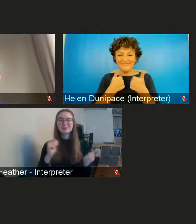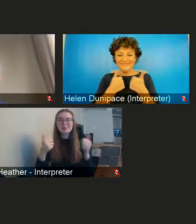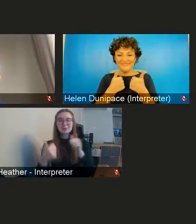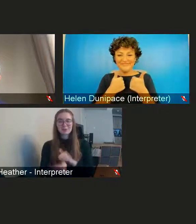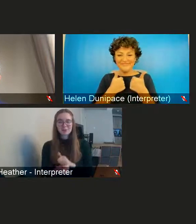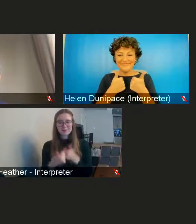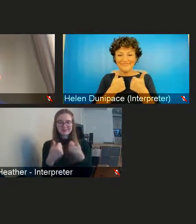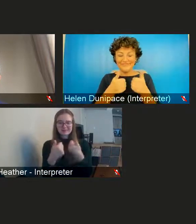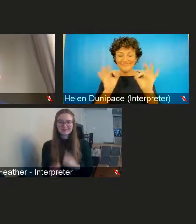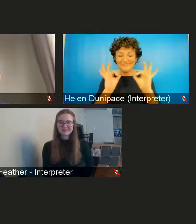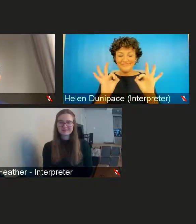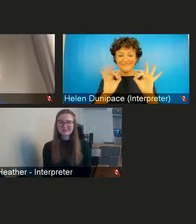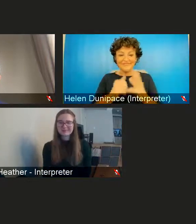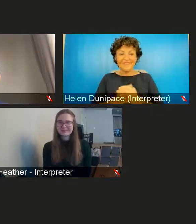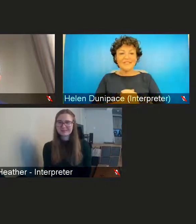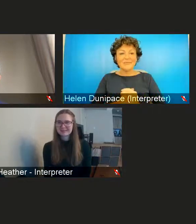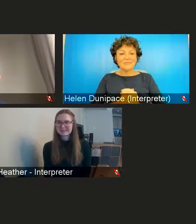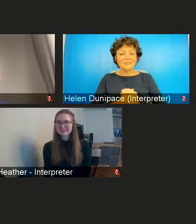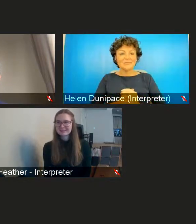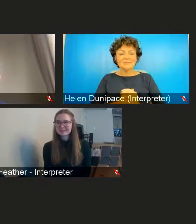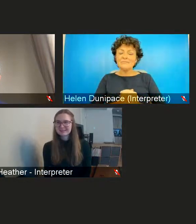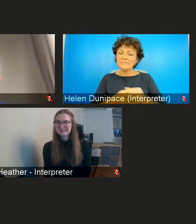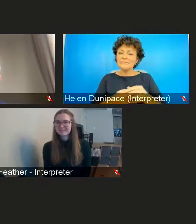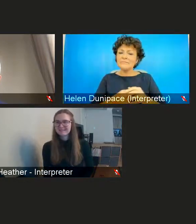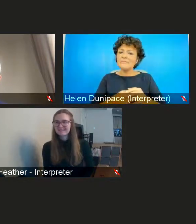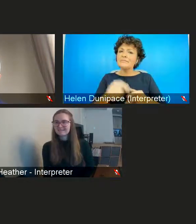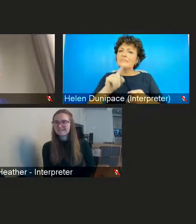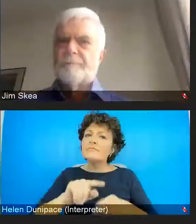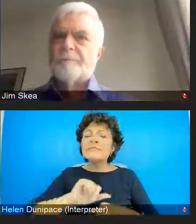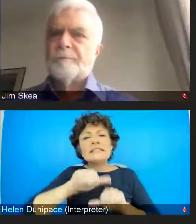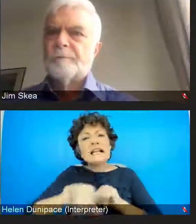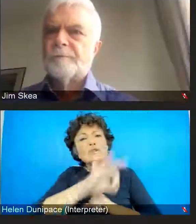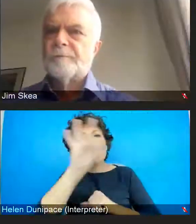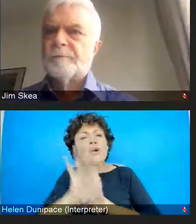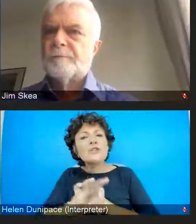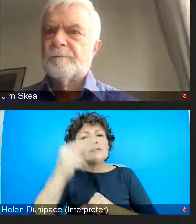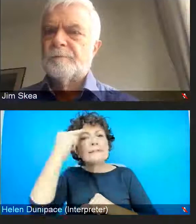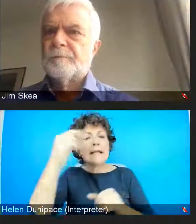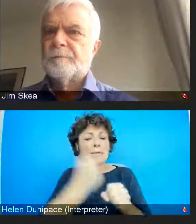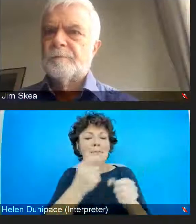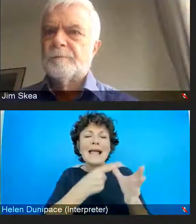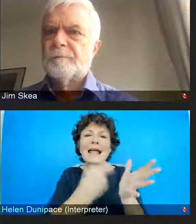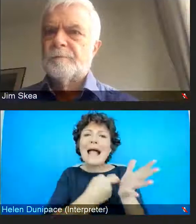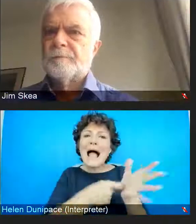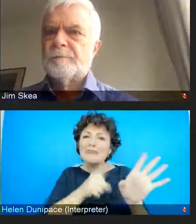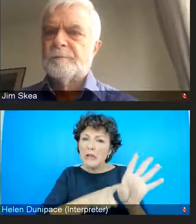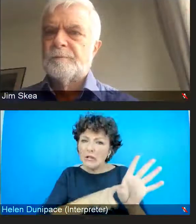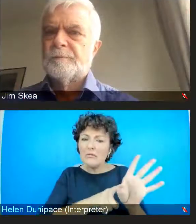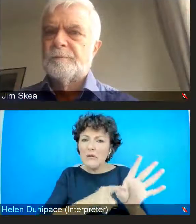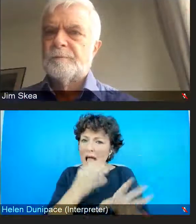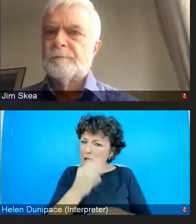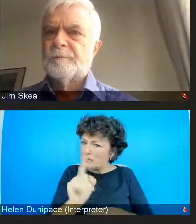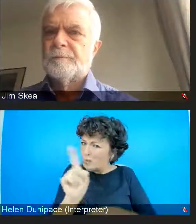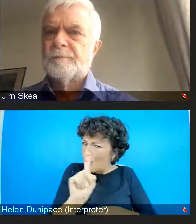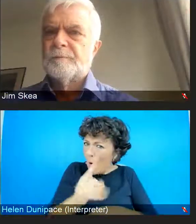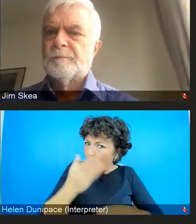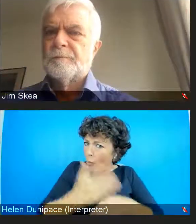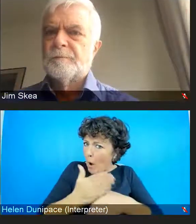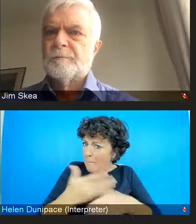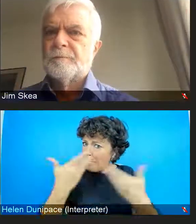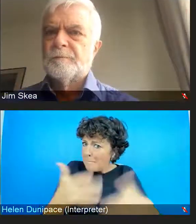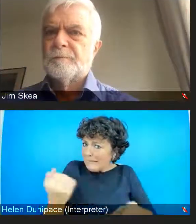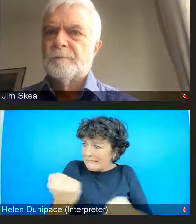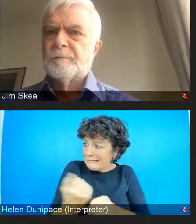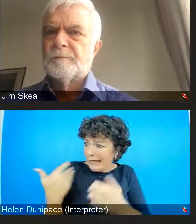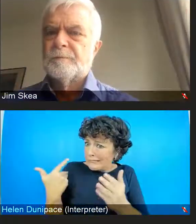Thank you, Angus. We have a question from Gary, and Gary is asking what work has been done to assess the most